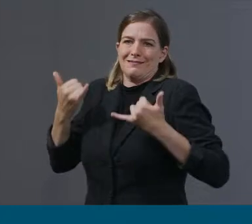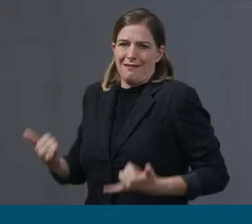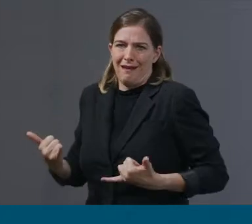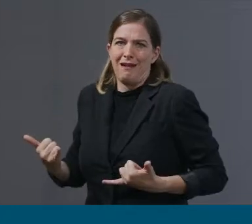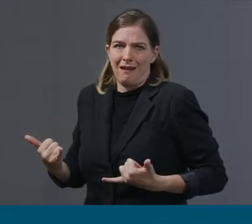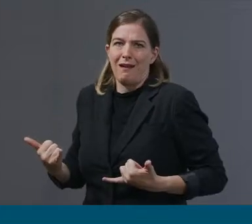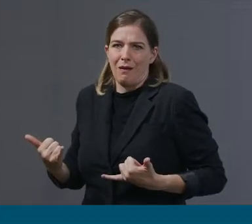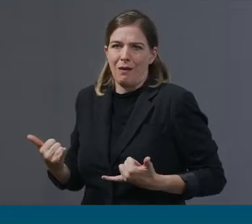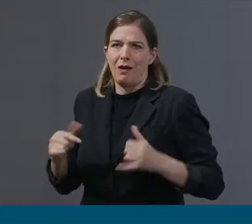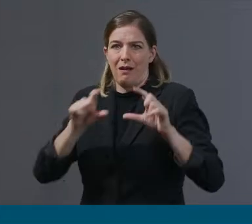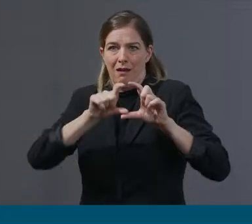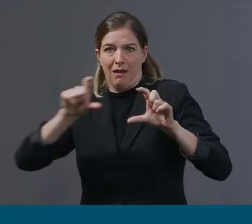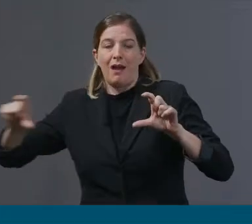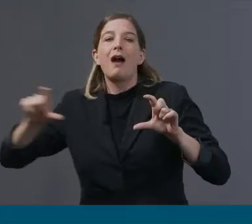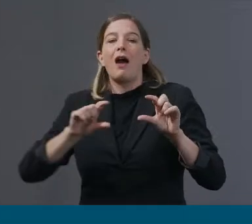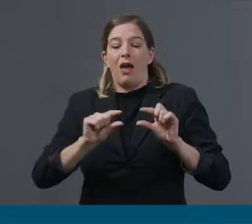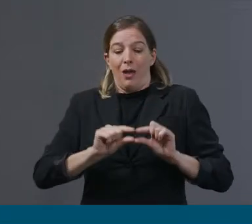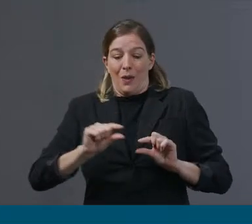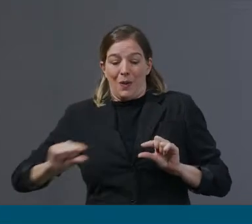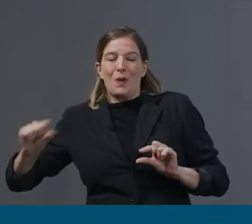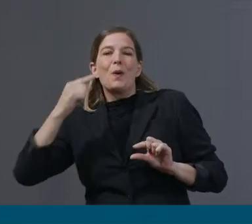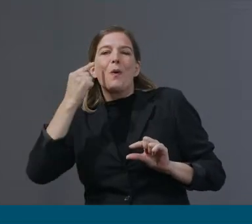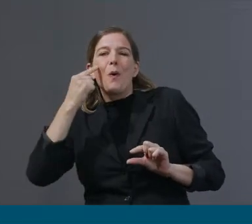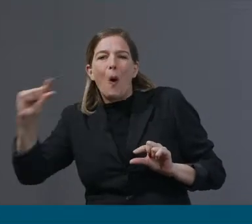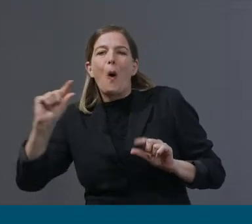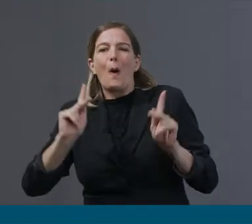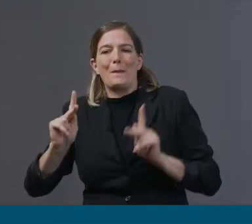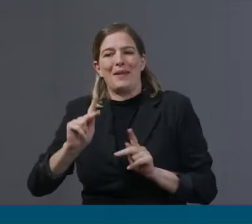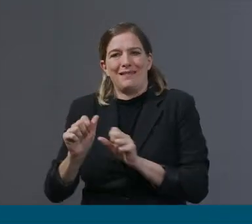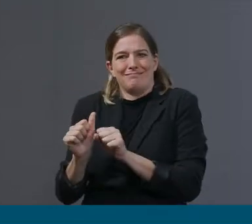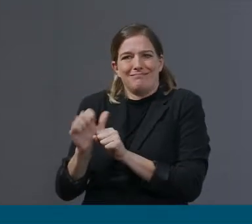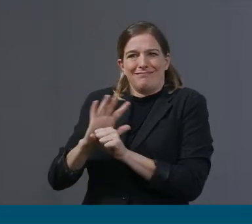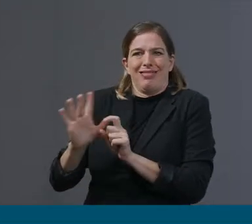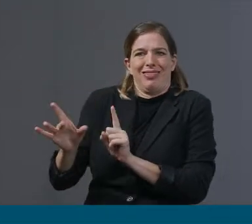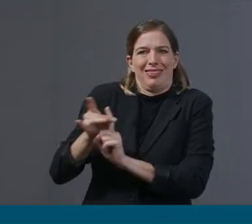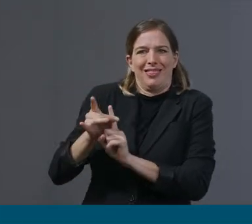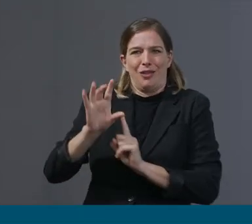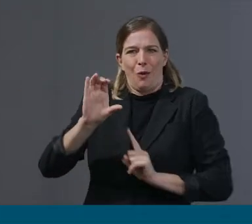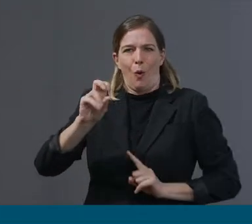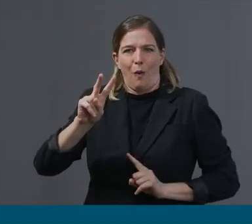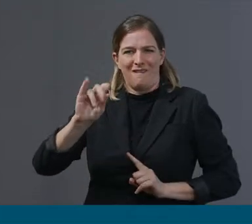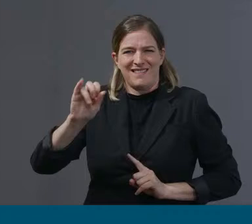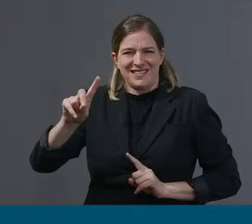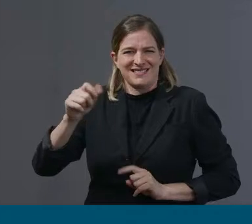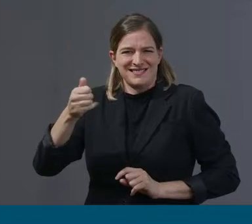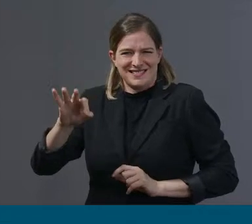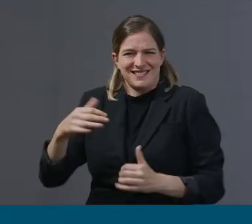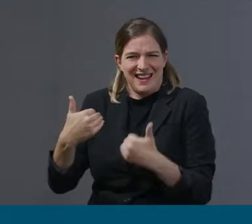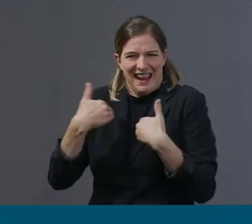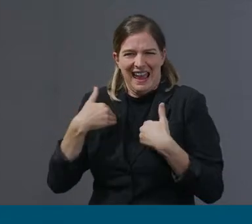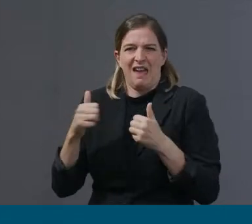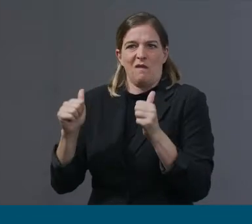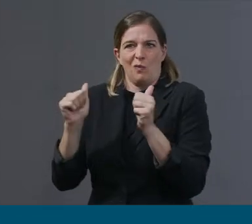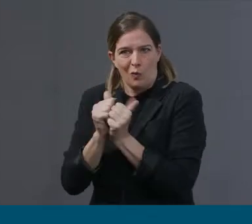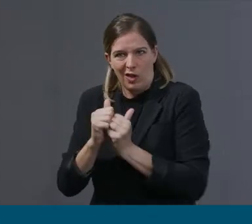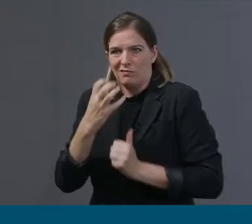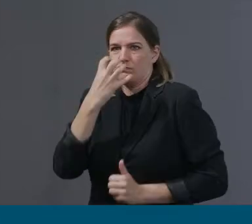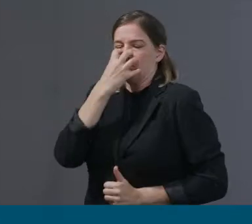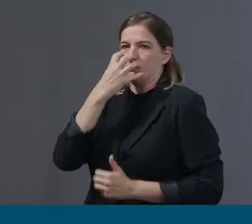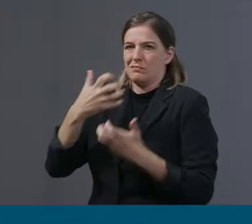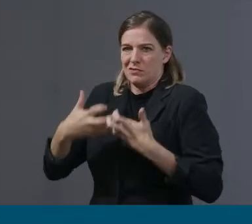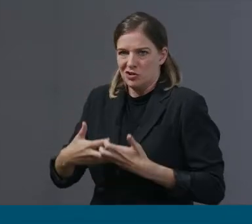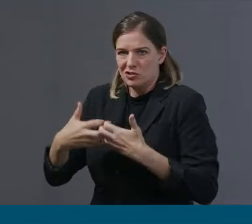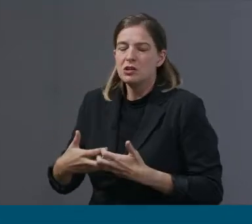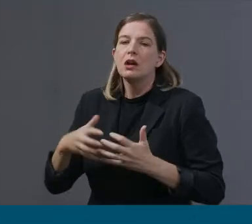look at the COVID-19 ventilators in use, you can see this is pretty much a